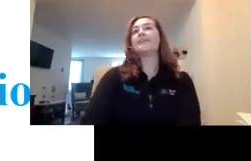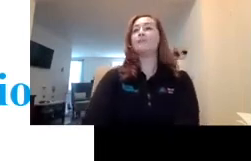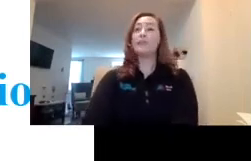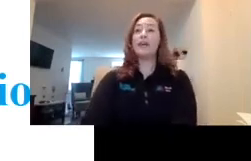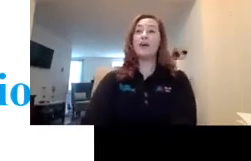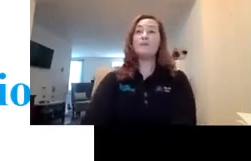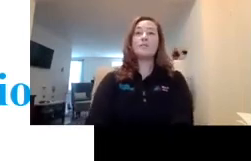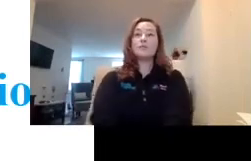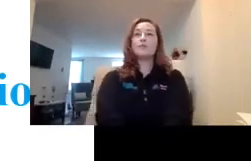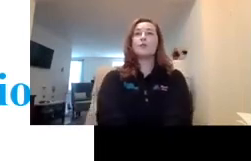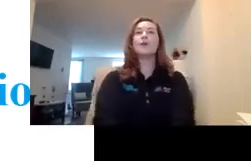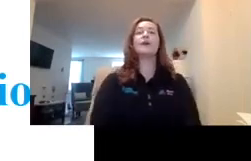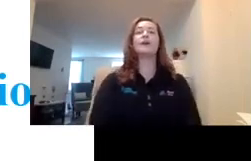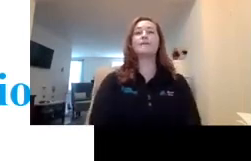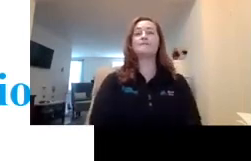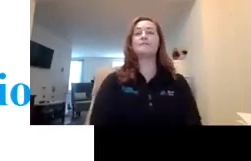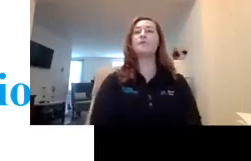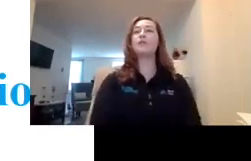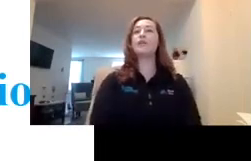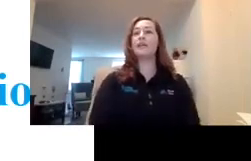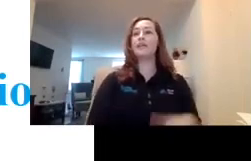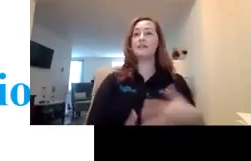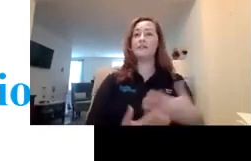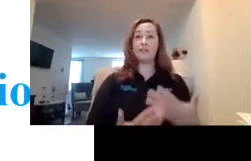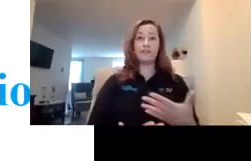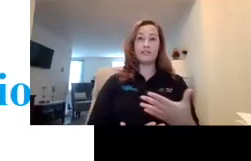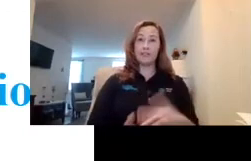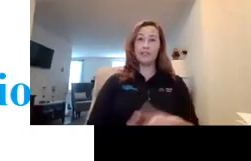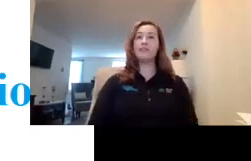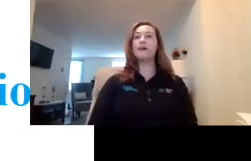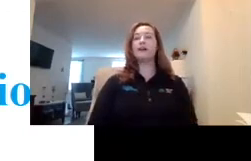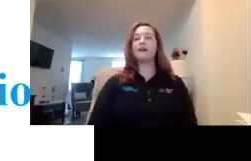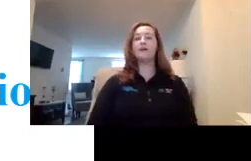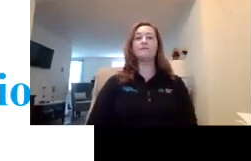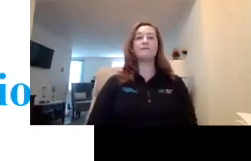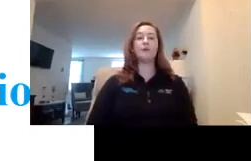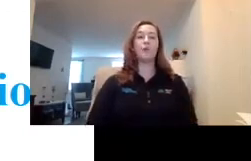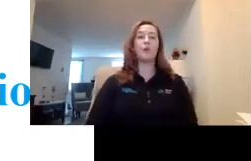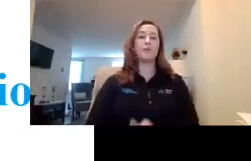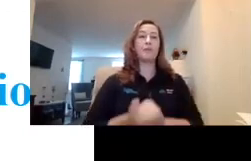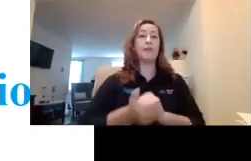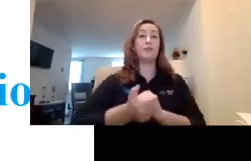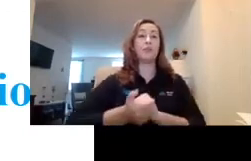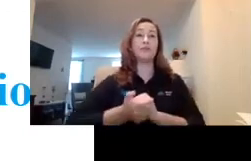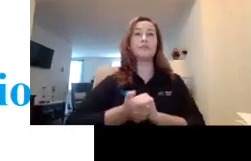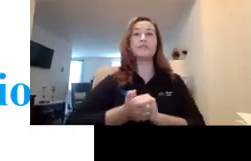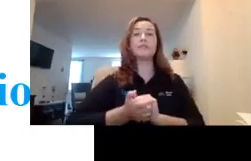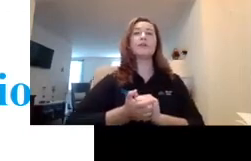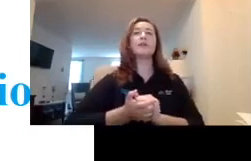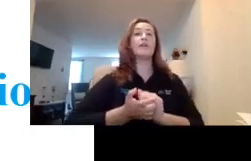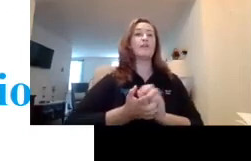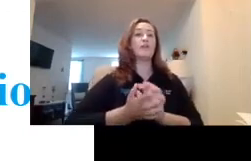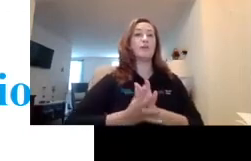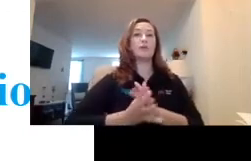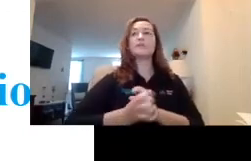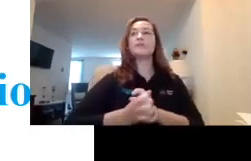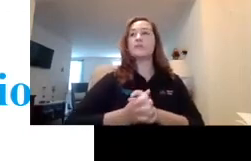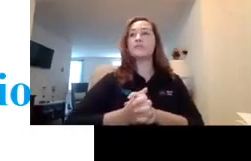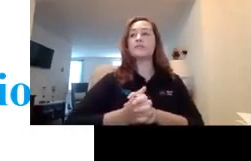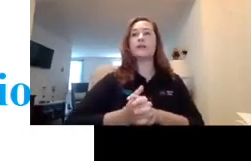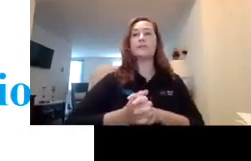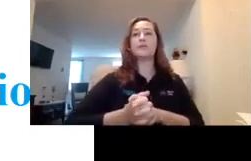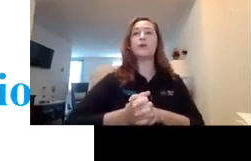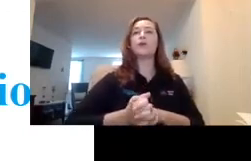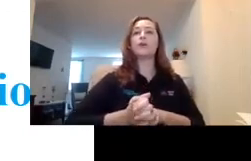Yes, and when it comes to communicating effectively with patients, of course, there